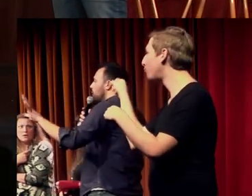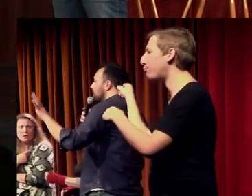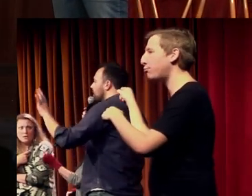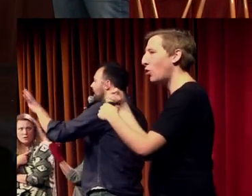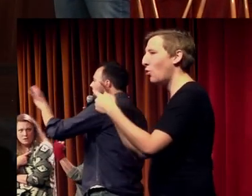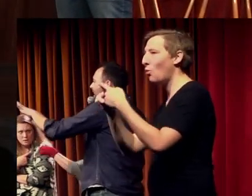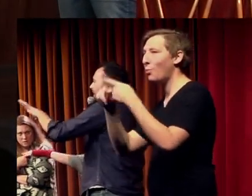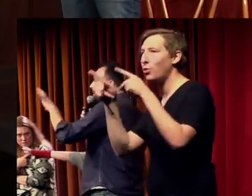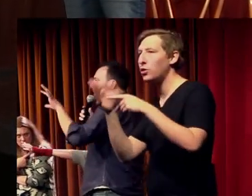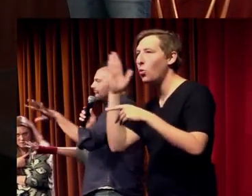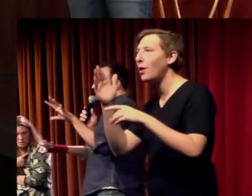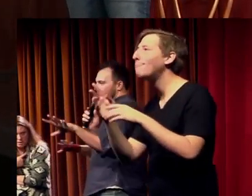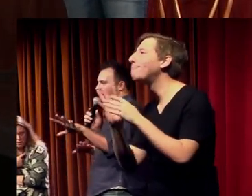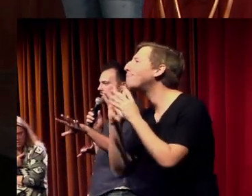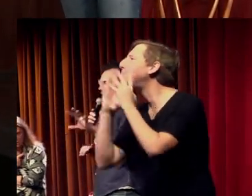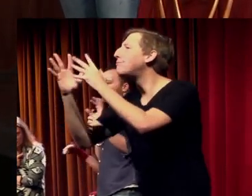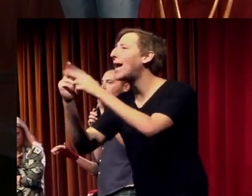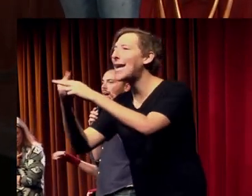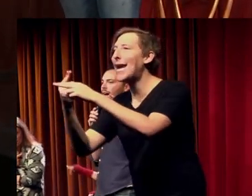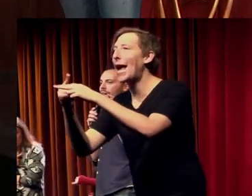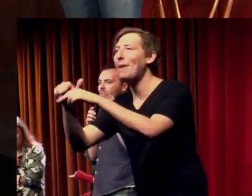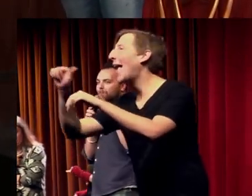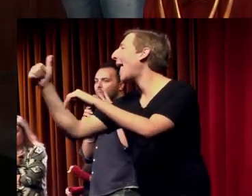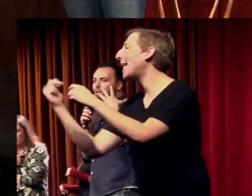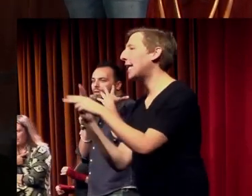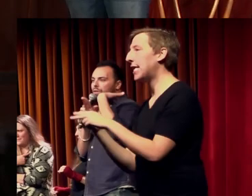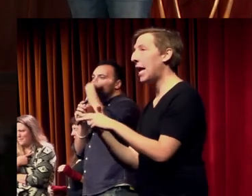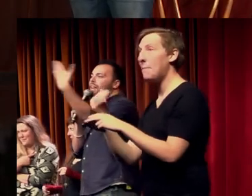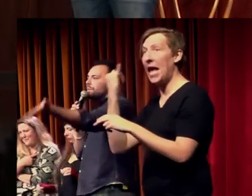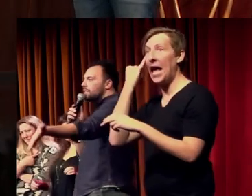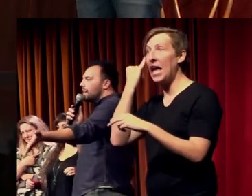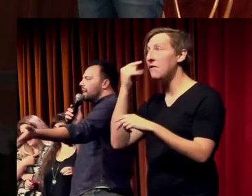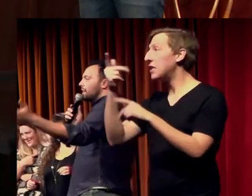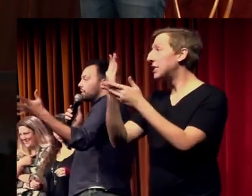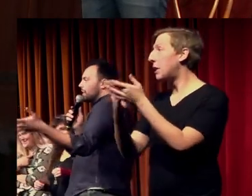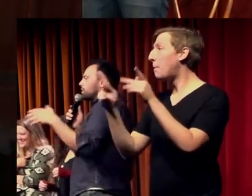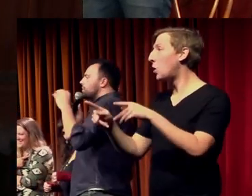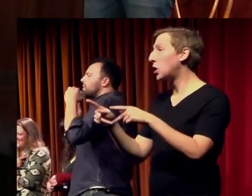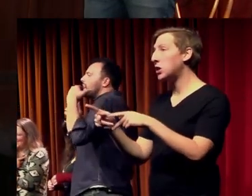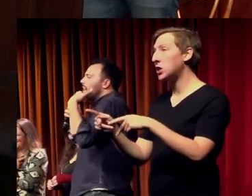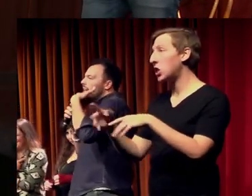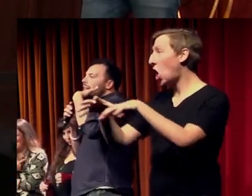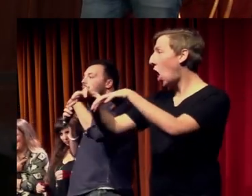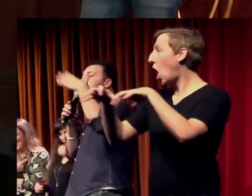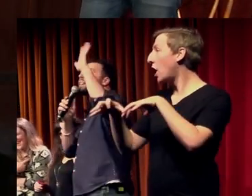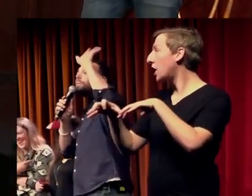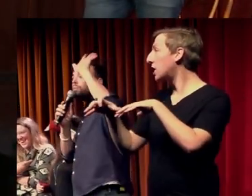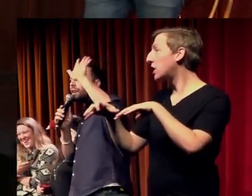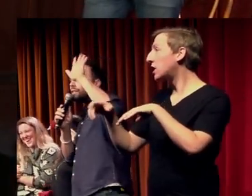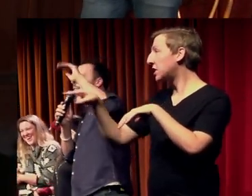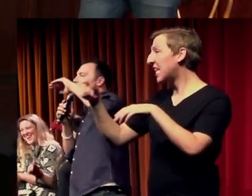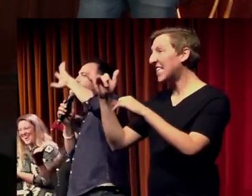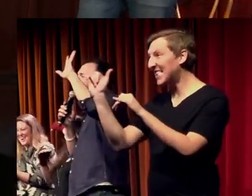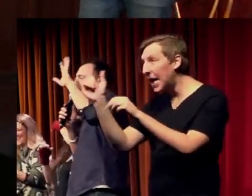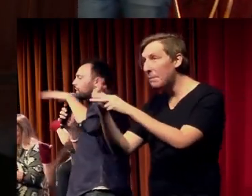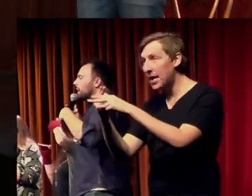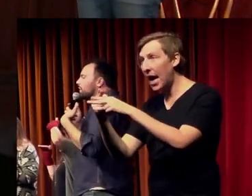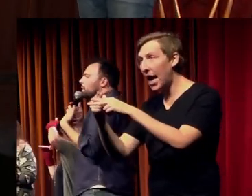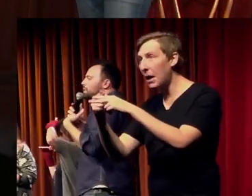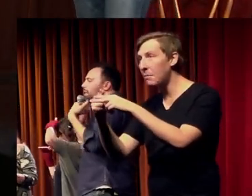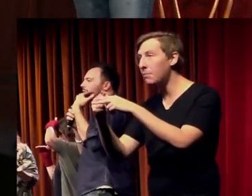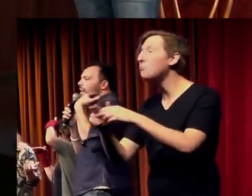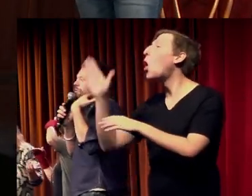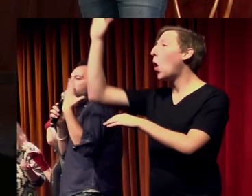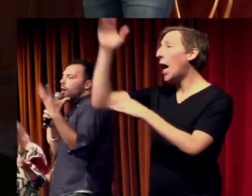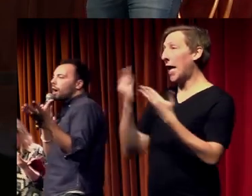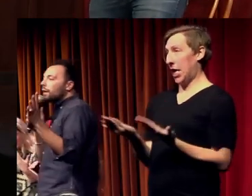and you're hoping that that name is here. If your name is said and you're here, just say present or here. Like